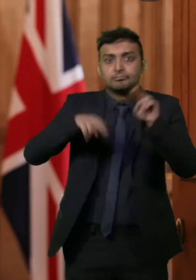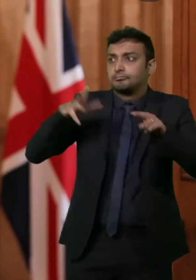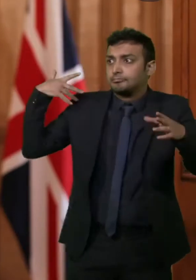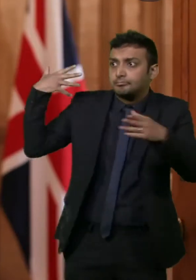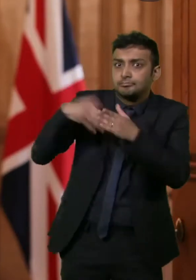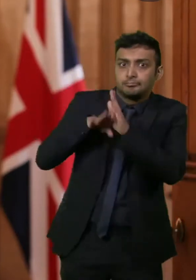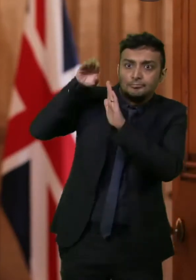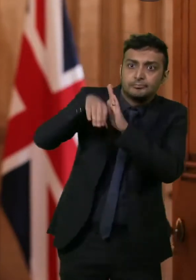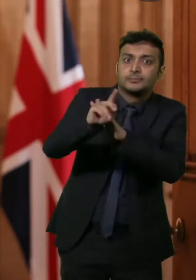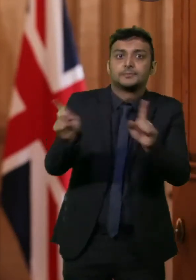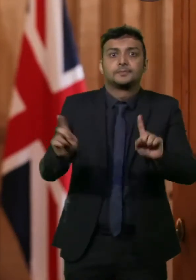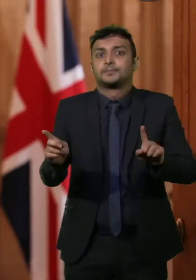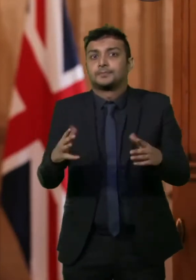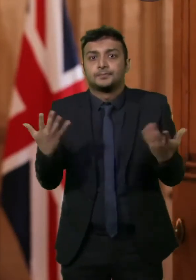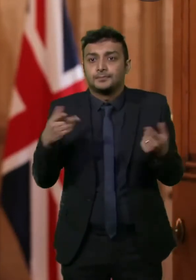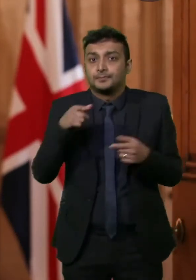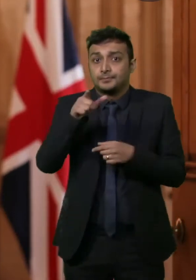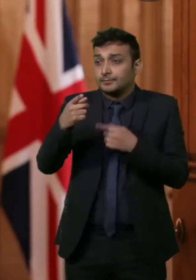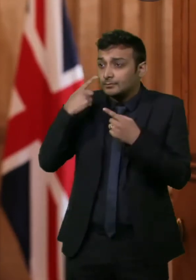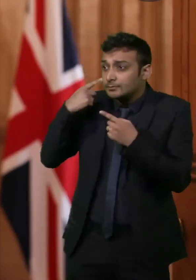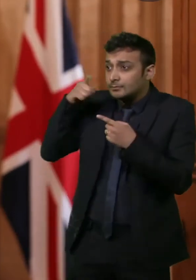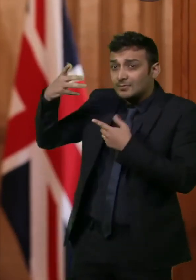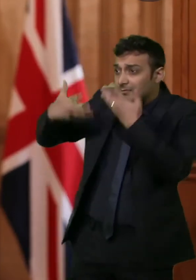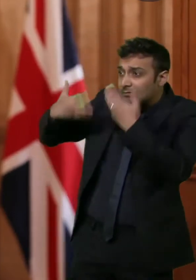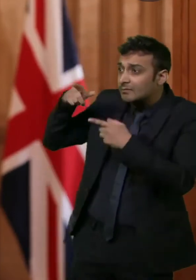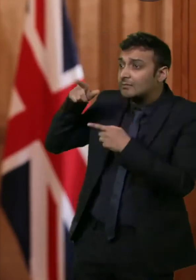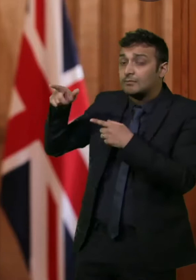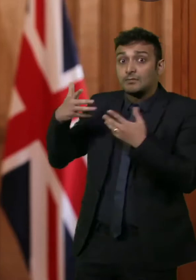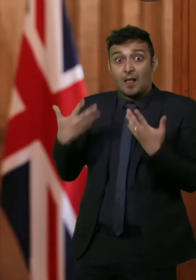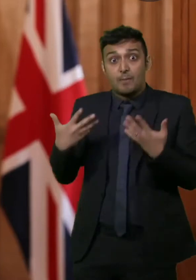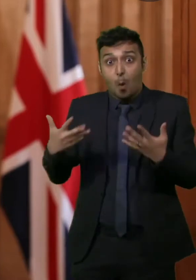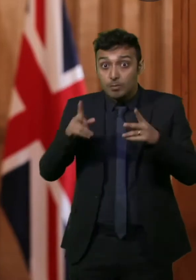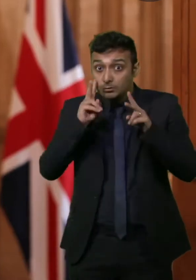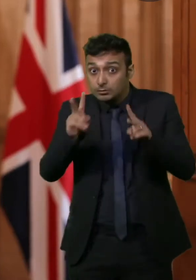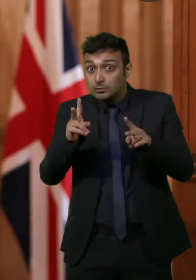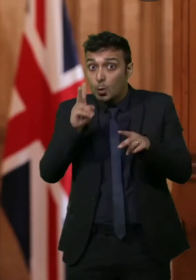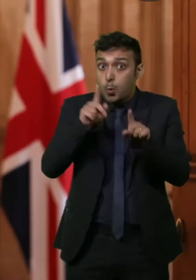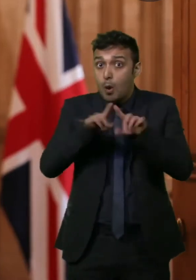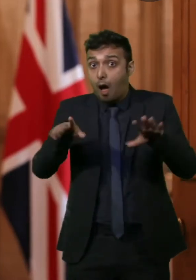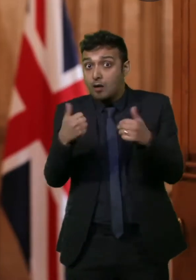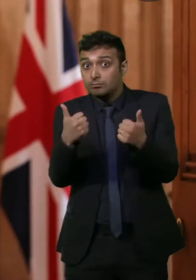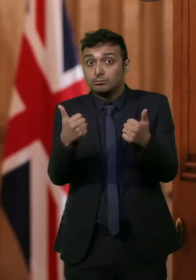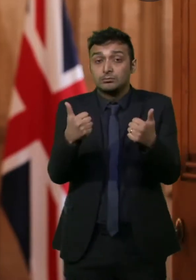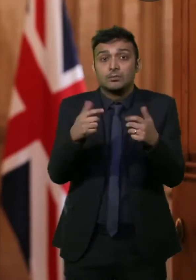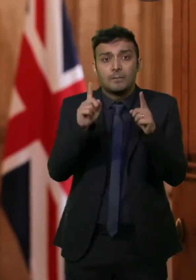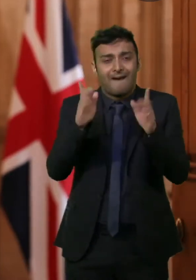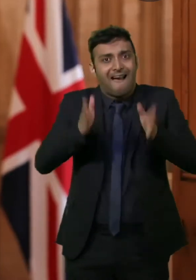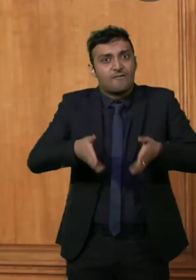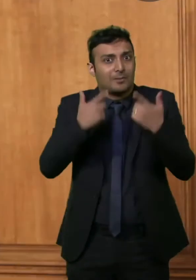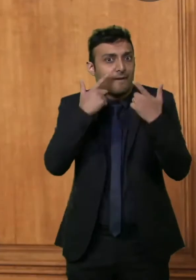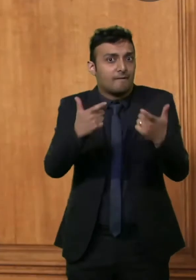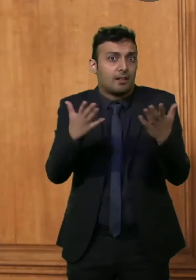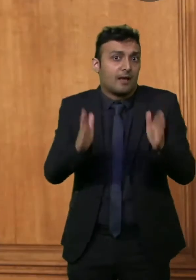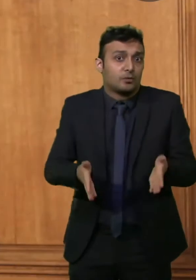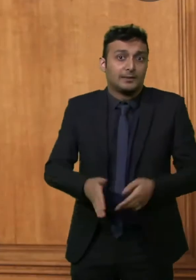impact that they're having is very encouraging, but we have to remain very, very cautious. Anything you want to add on that, Jenny?